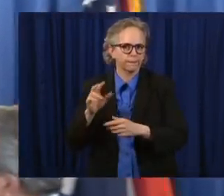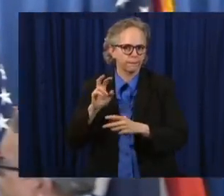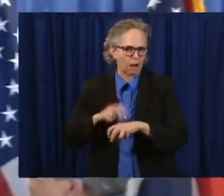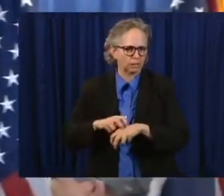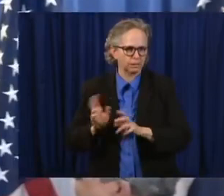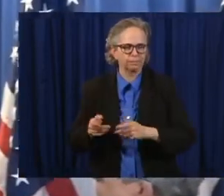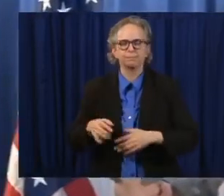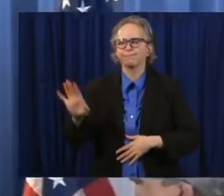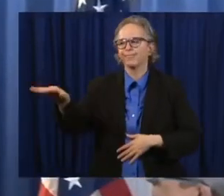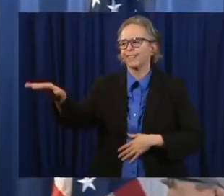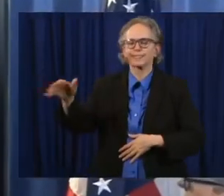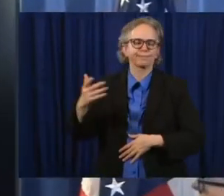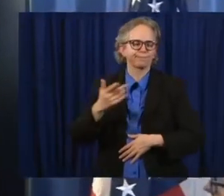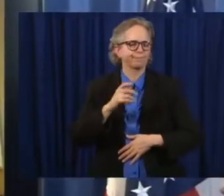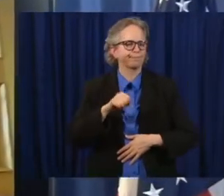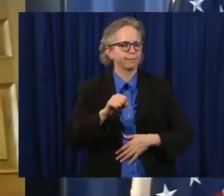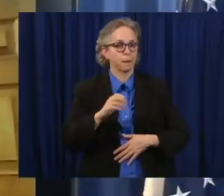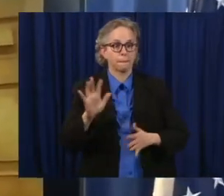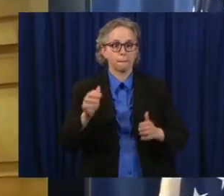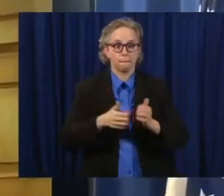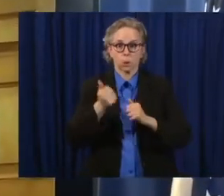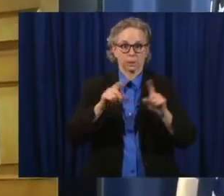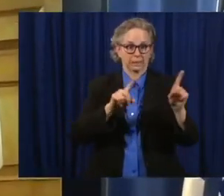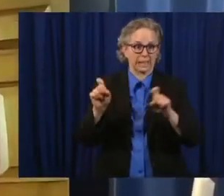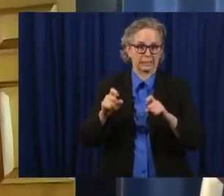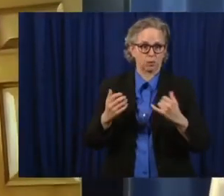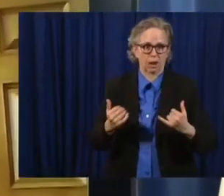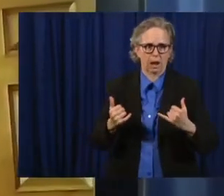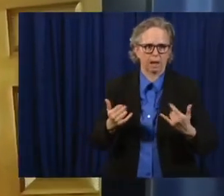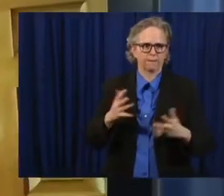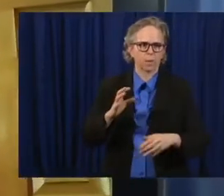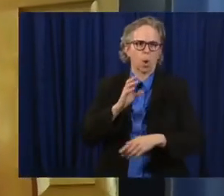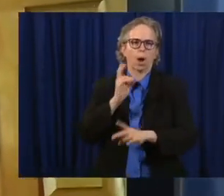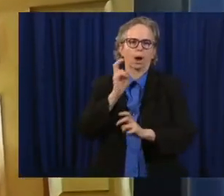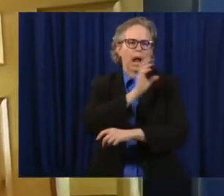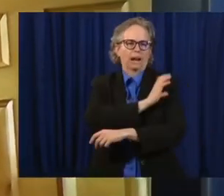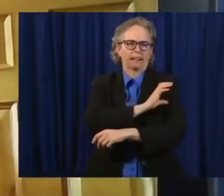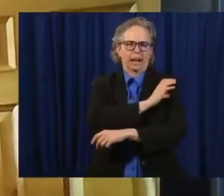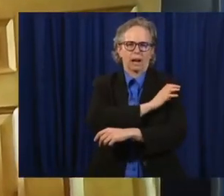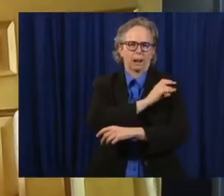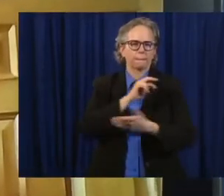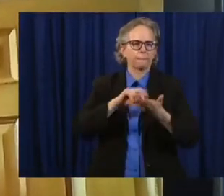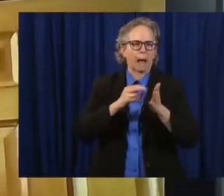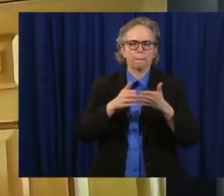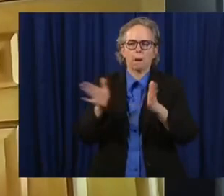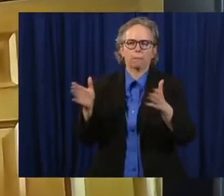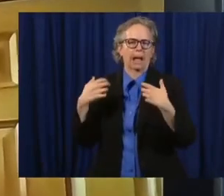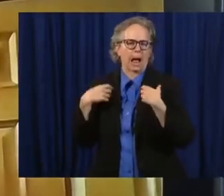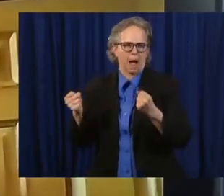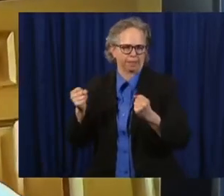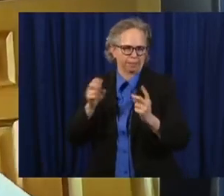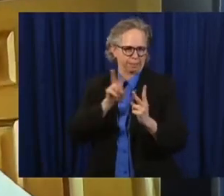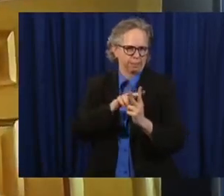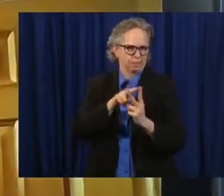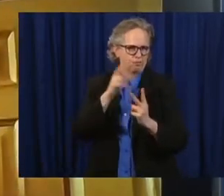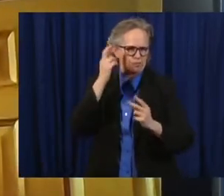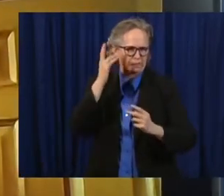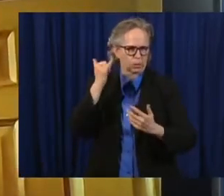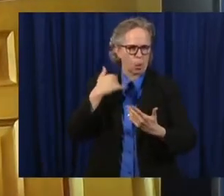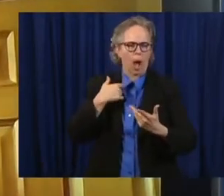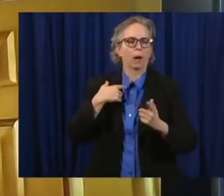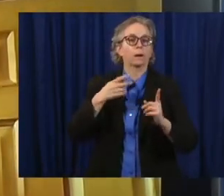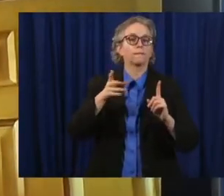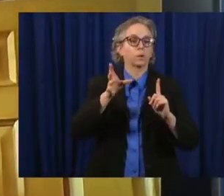all of the testing that's going on right now is for clinical and public health purposes in terms of identifying people